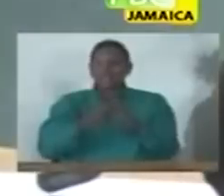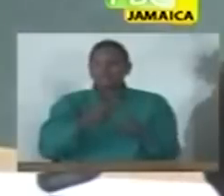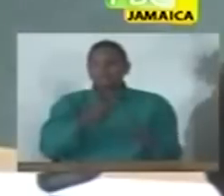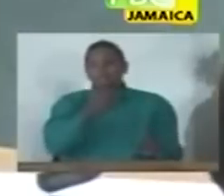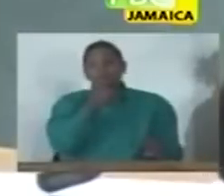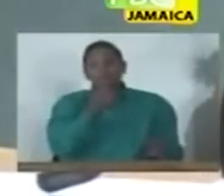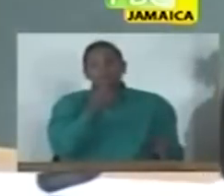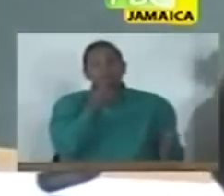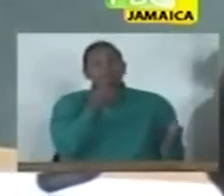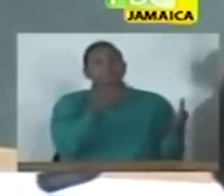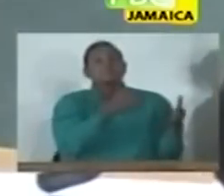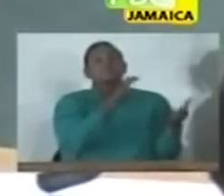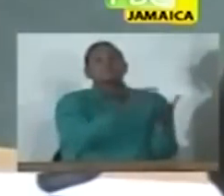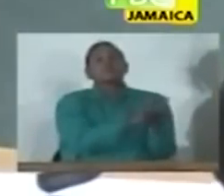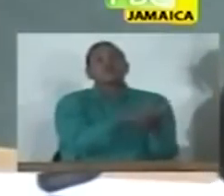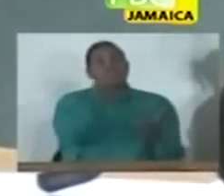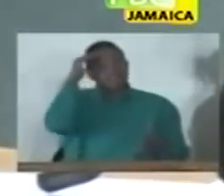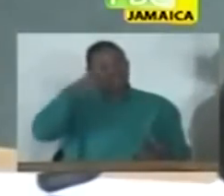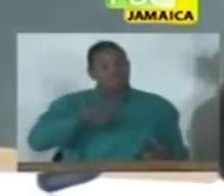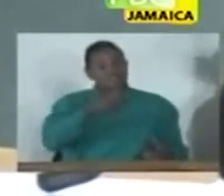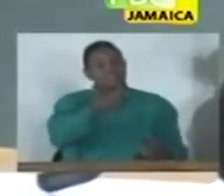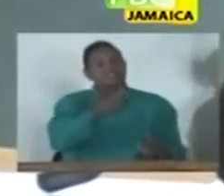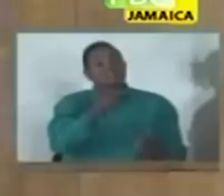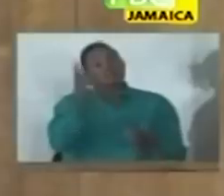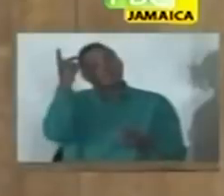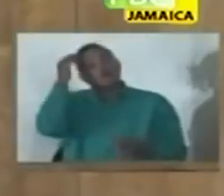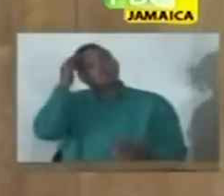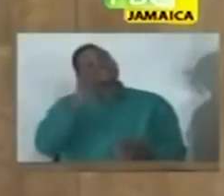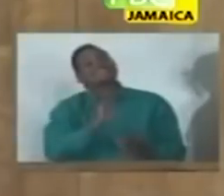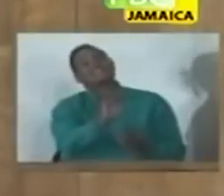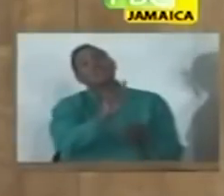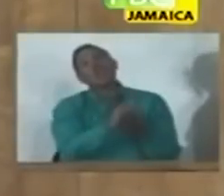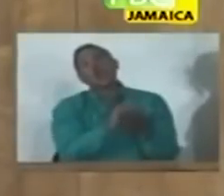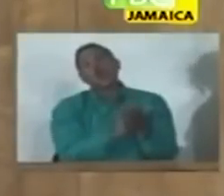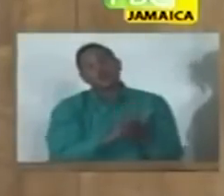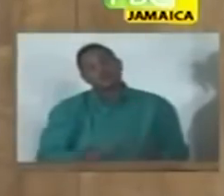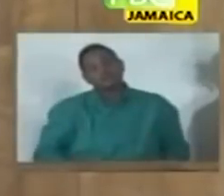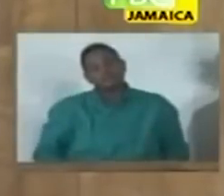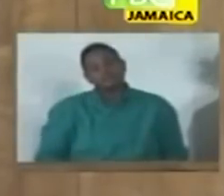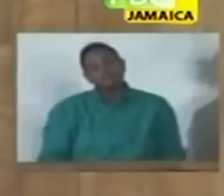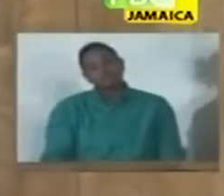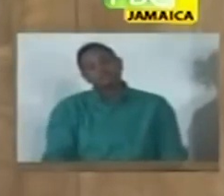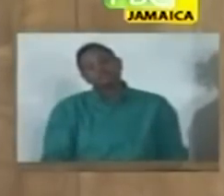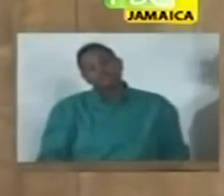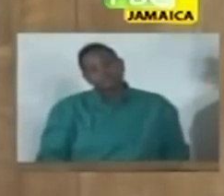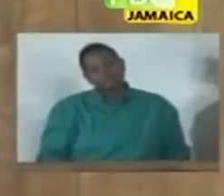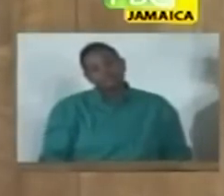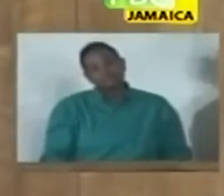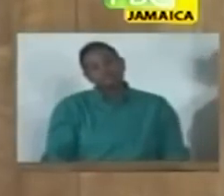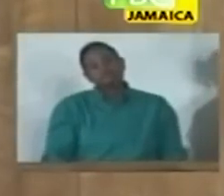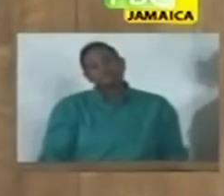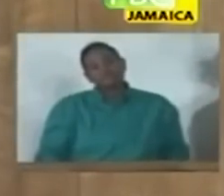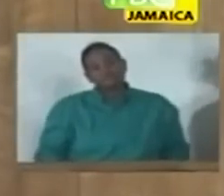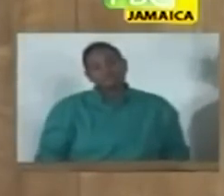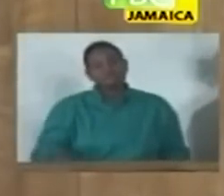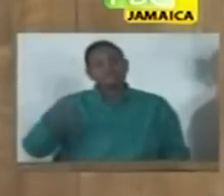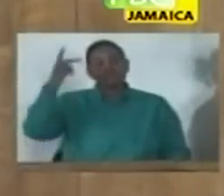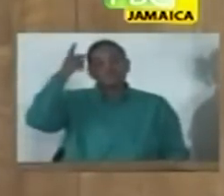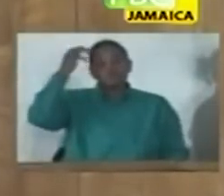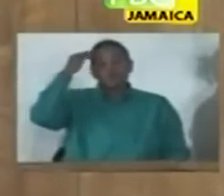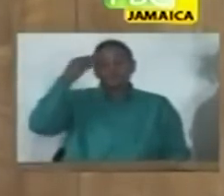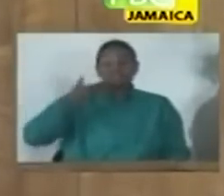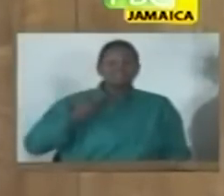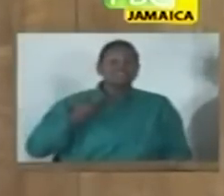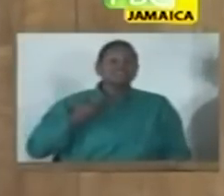introduced. This is the Prime Minister's bill. This is the Prime Minister's bill. And the Prime Minister I know,